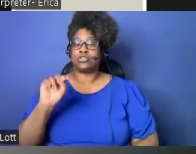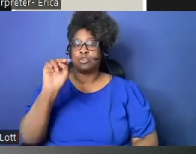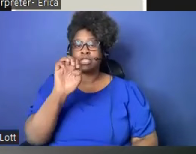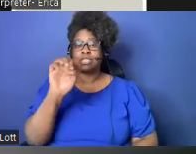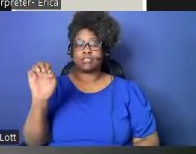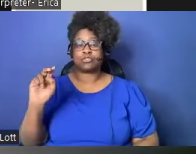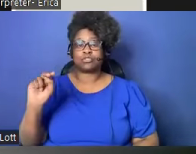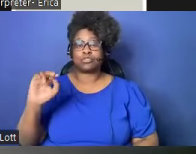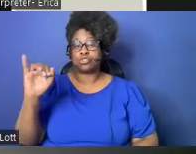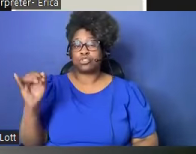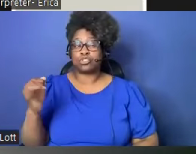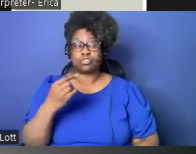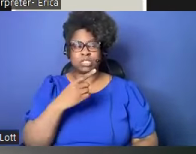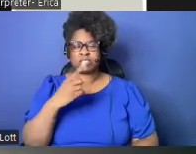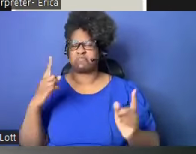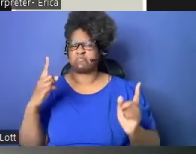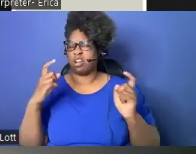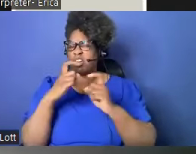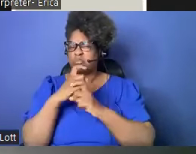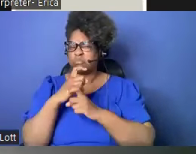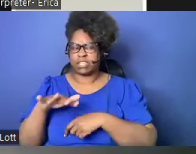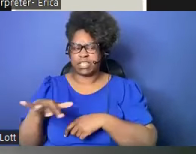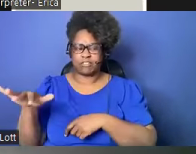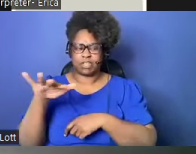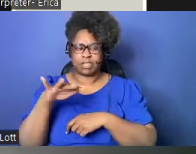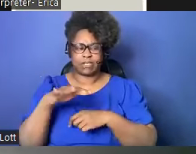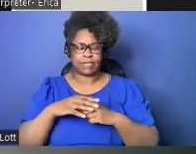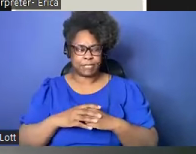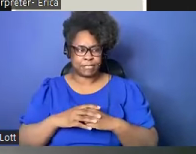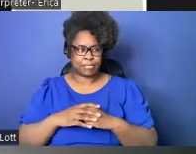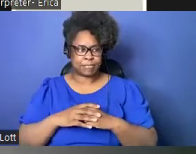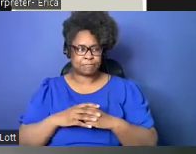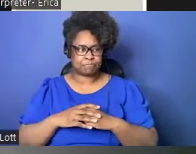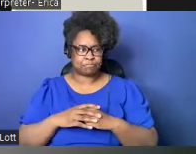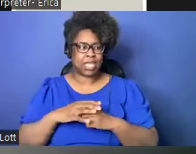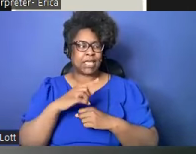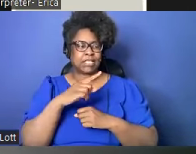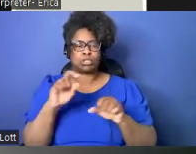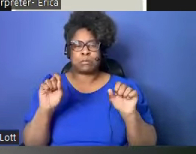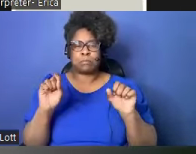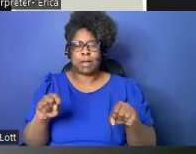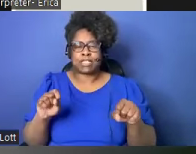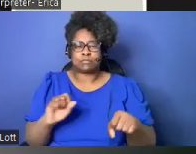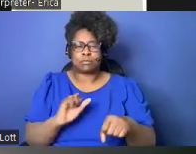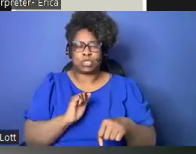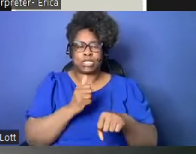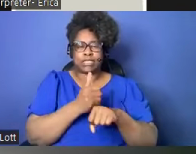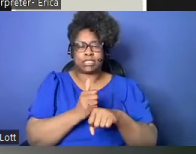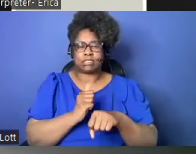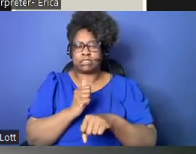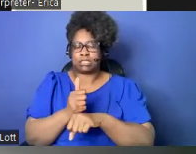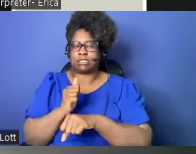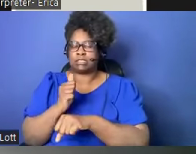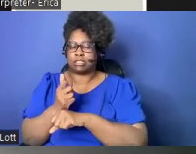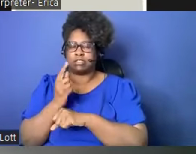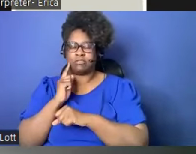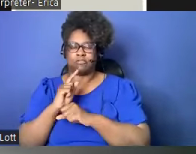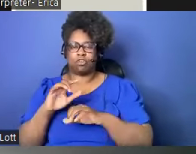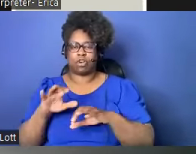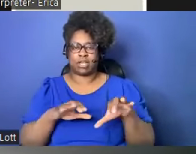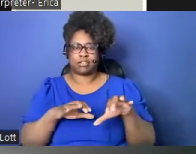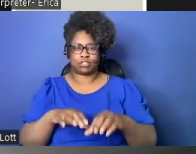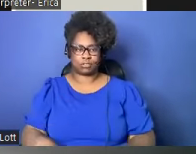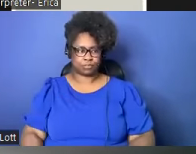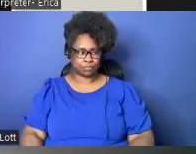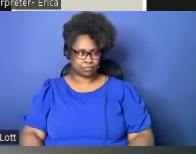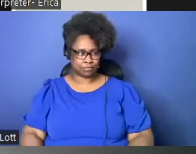our scenarios are grouped by the actors and possible implementation pathways for our actions. So